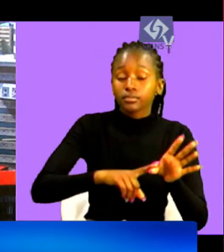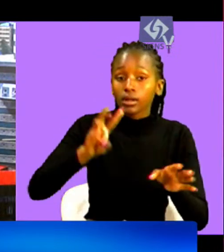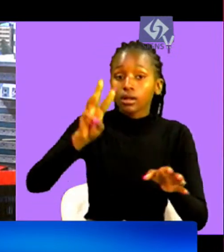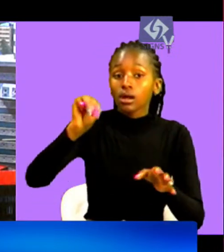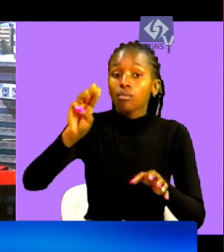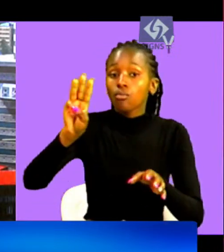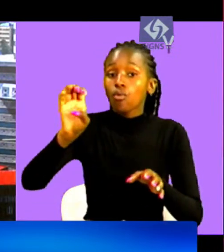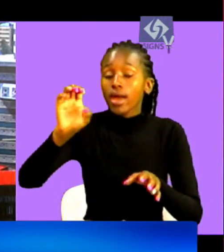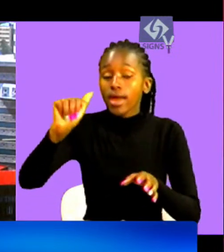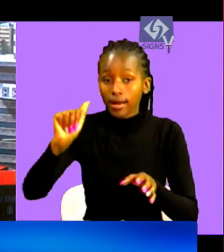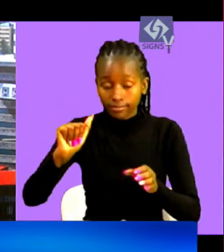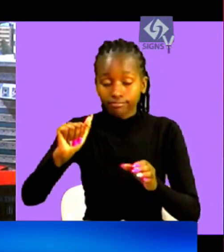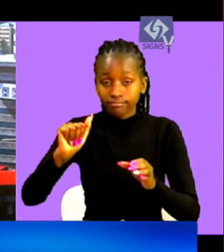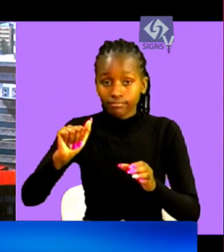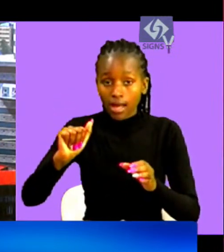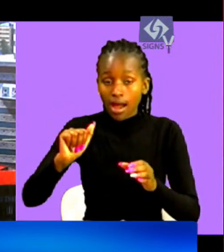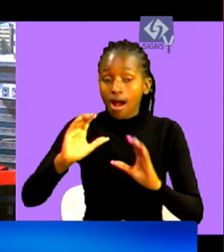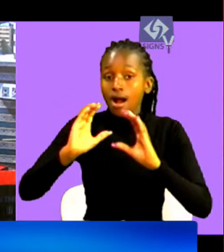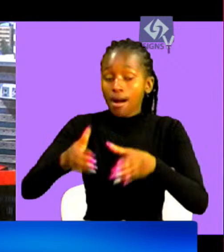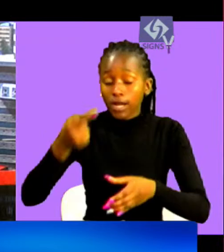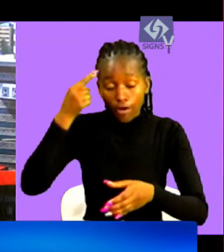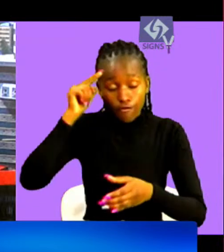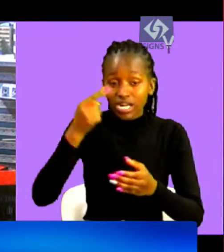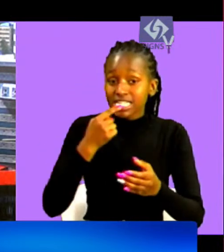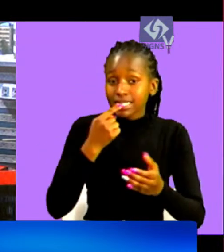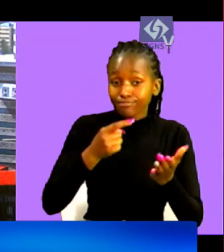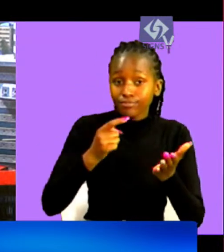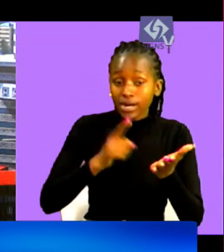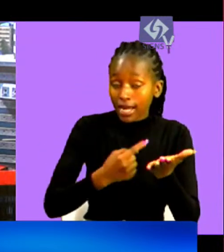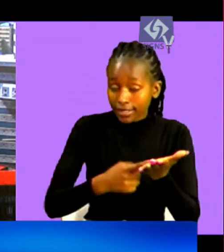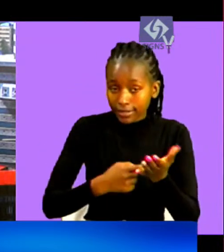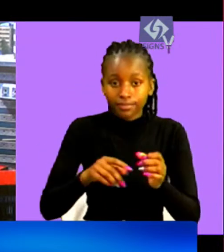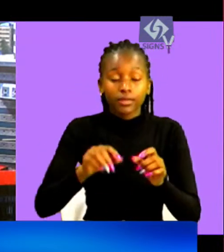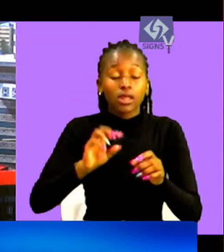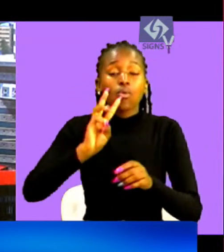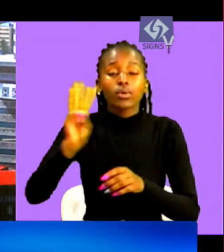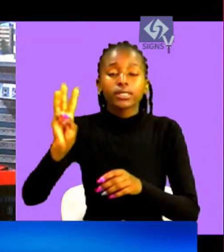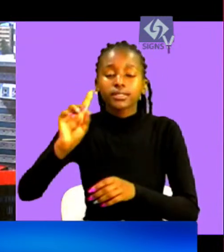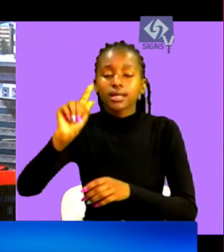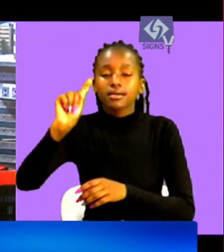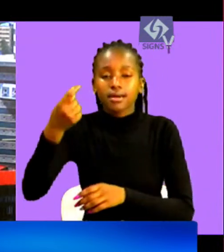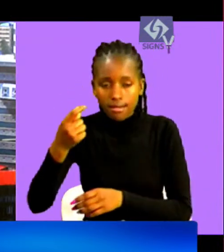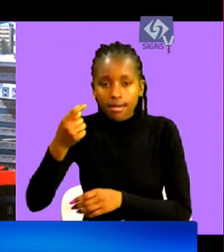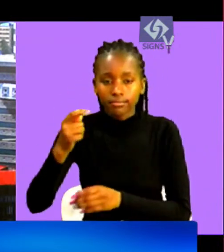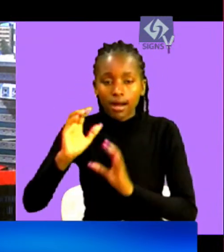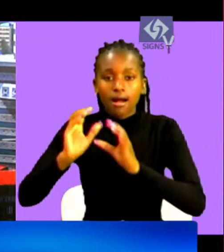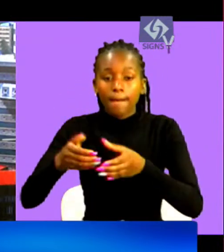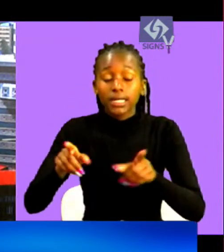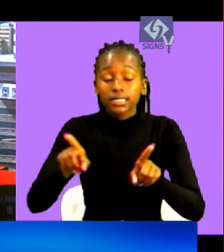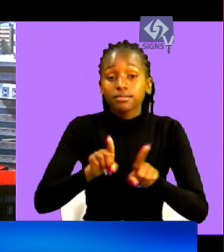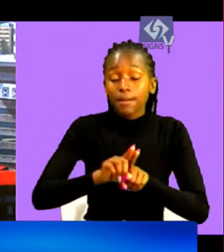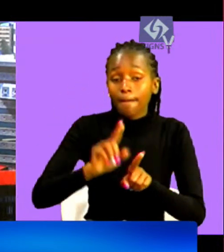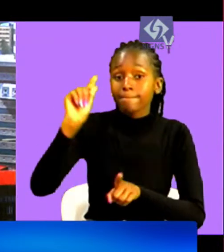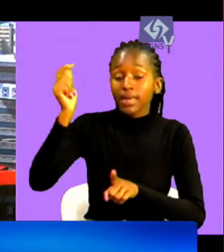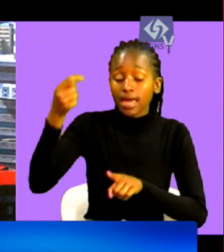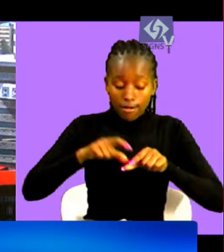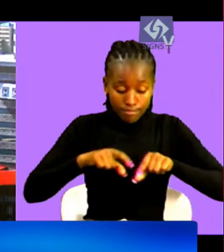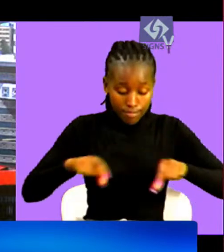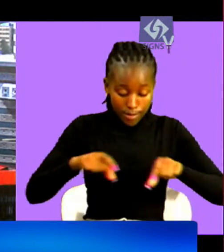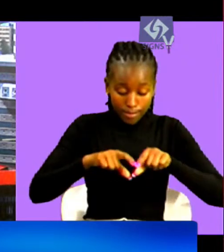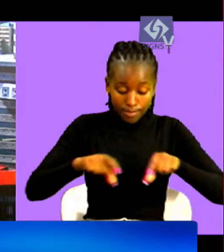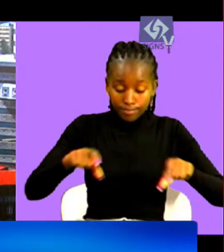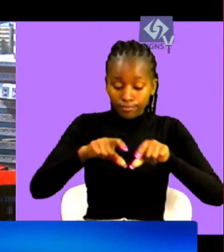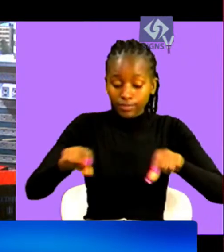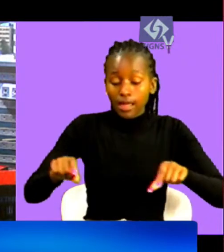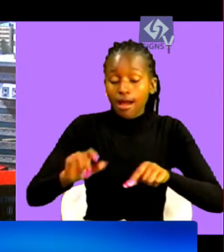Limited, MRM, Western Kenya Rice Mills Limited, and Kenya Pipeline Company Limited,